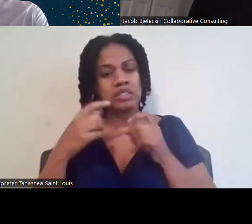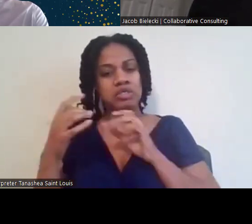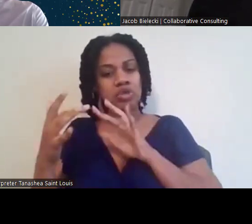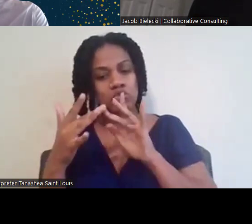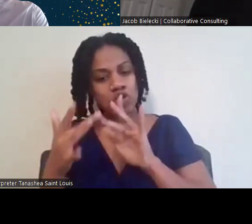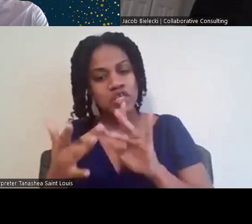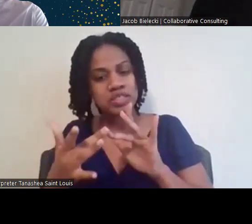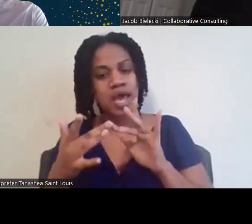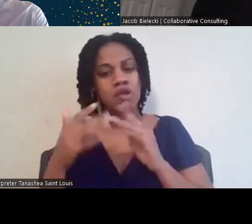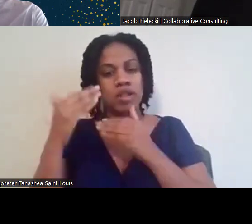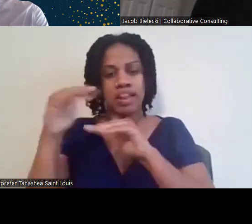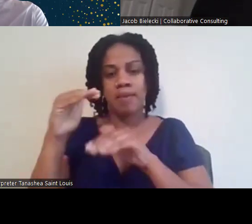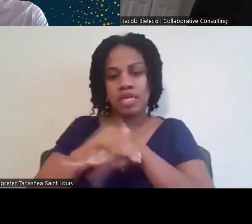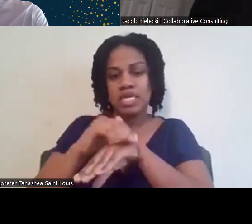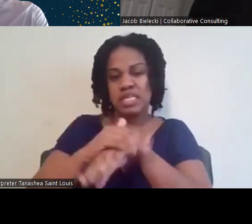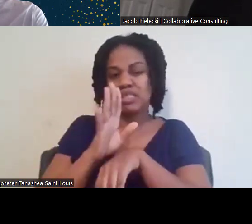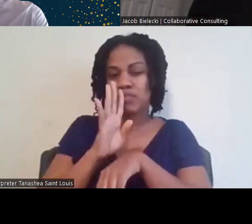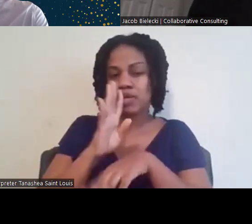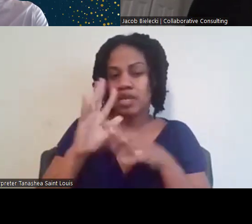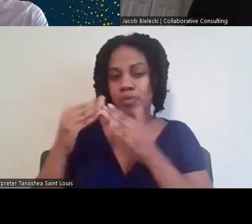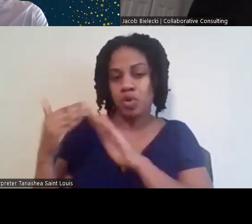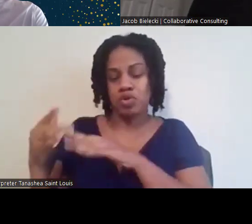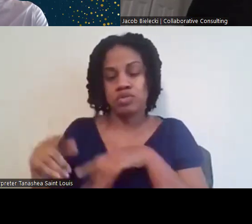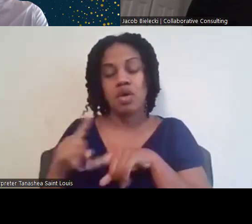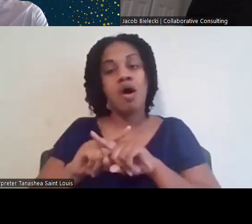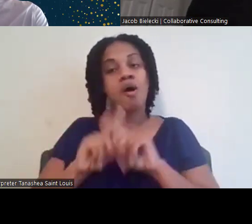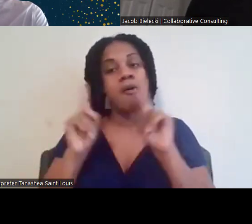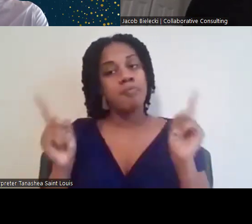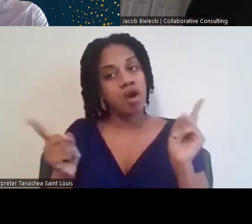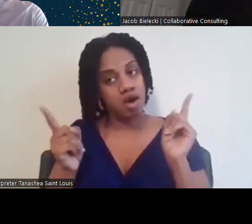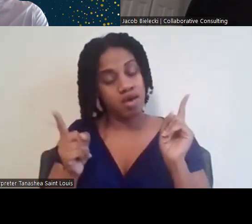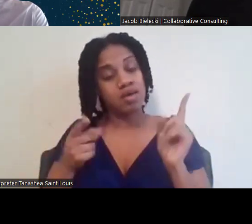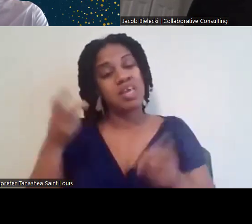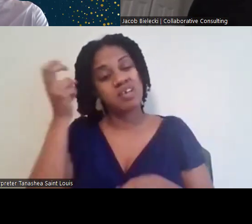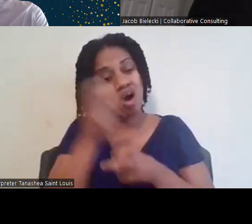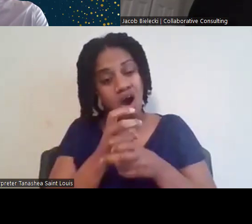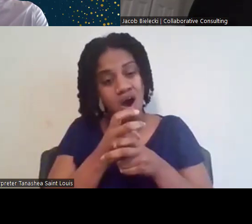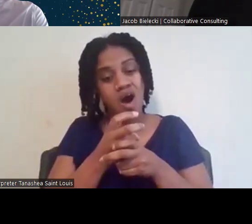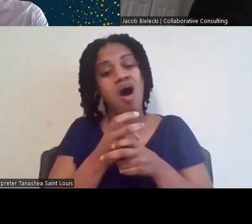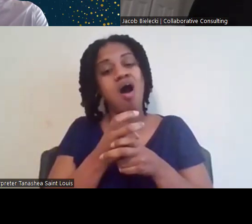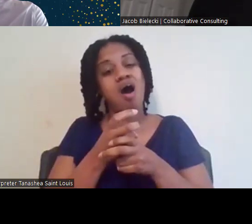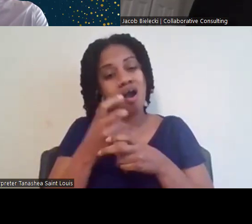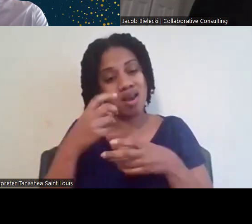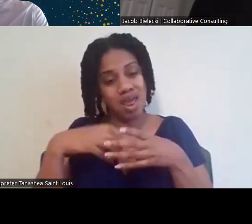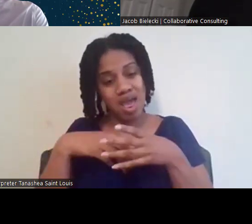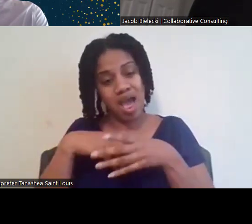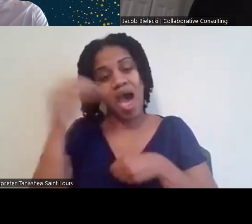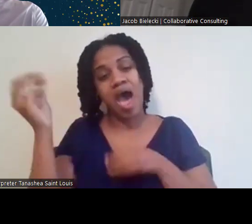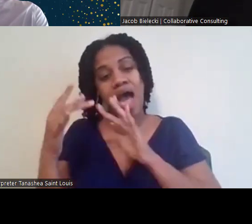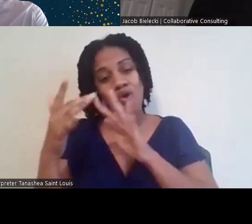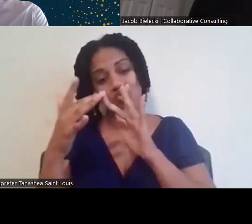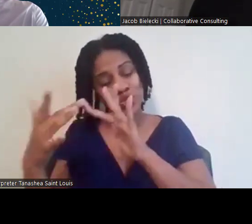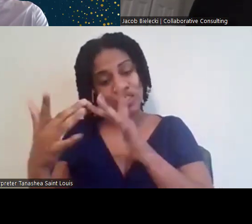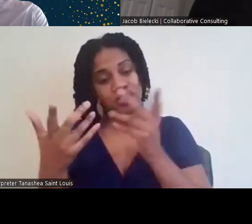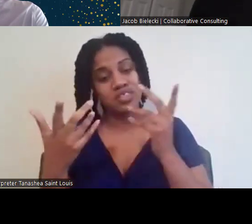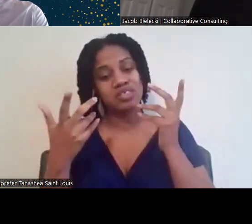limited English speaking communities. But you know, it is hard to do outreach like that when you don't have